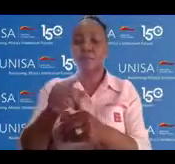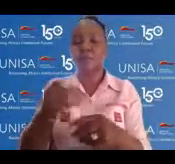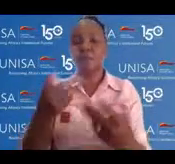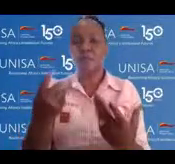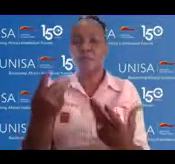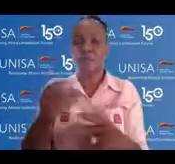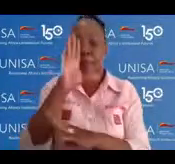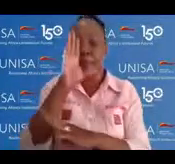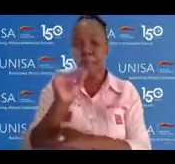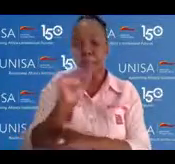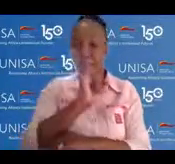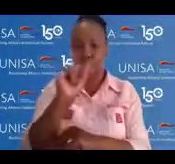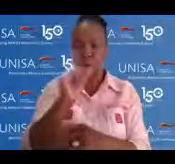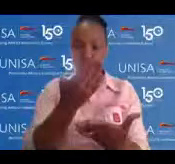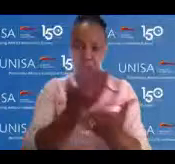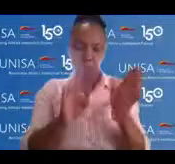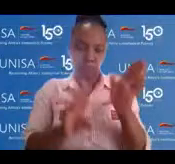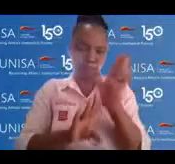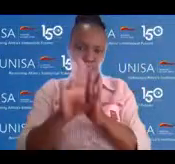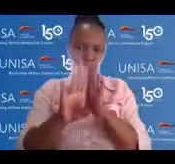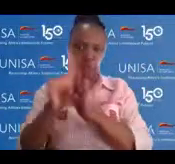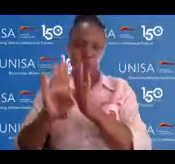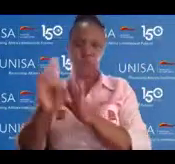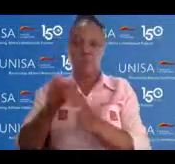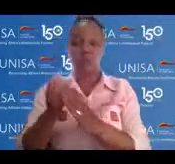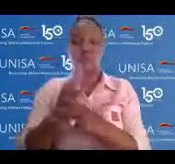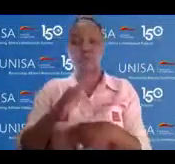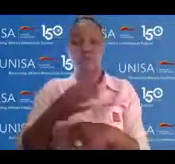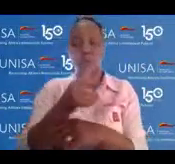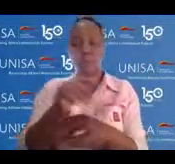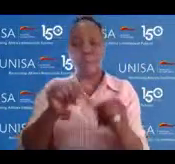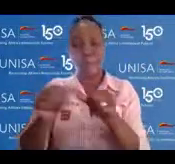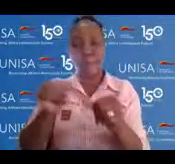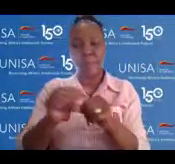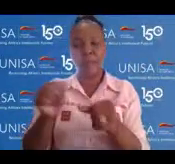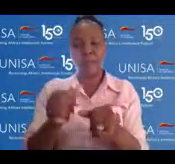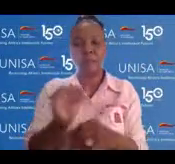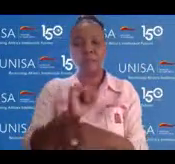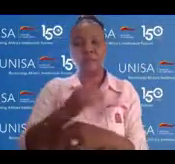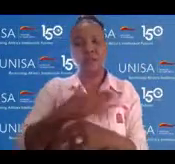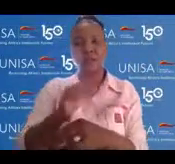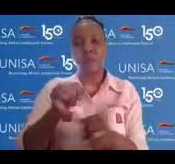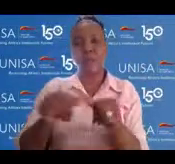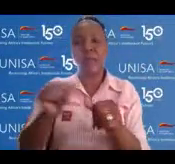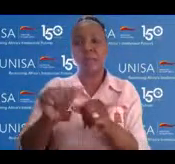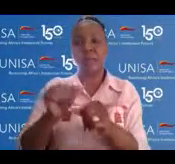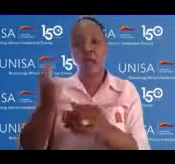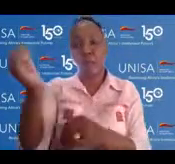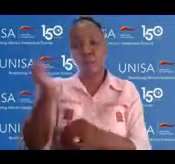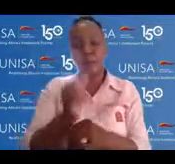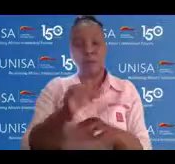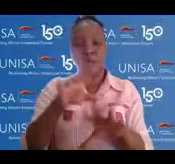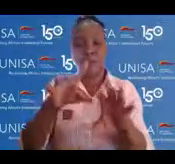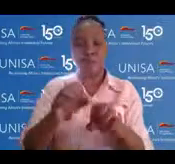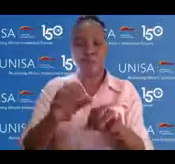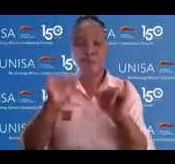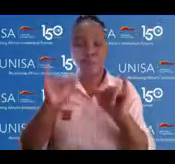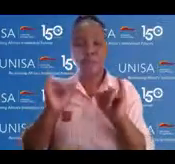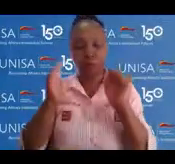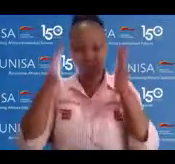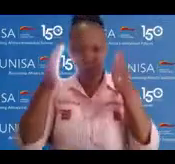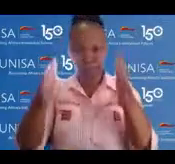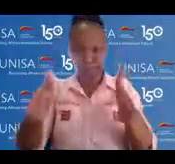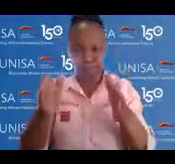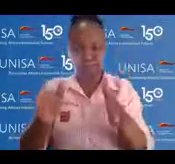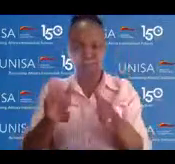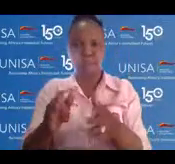ability to succeed. And we also want to wish you the very best for the upcoming exams. Stay focused, trust in your preparation, especially,